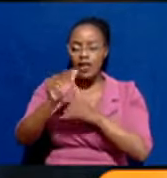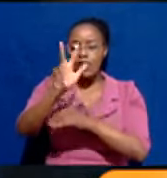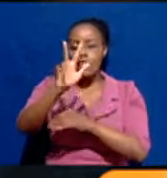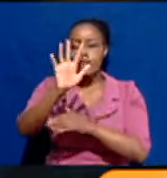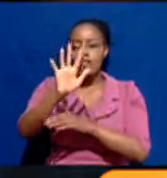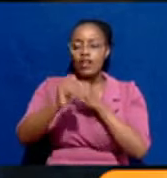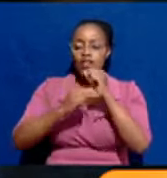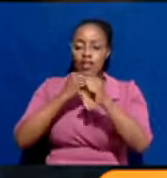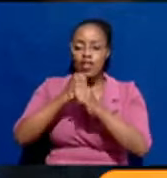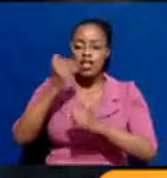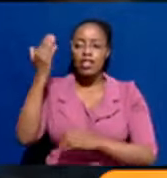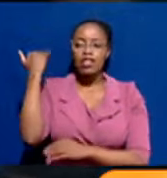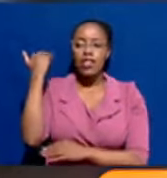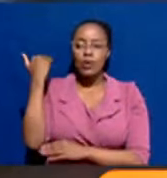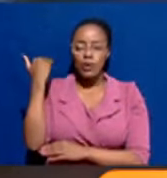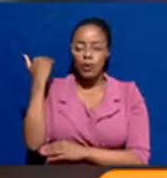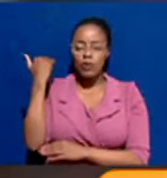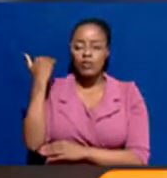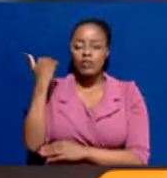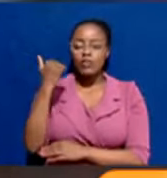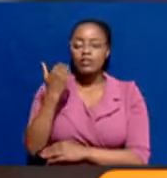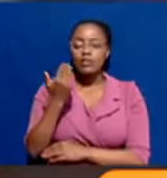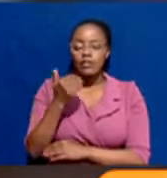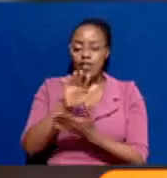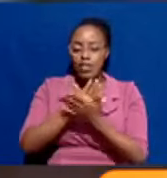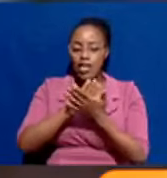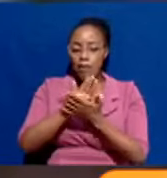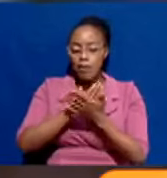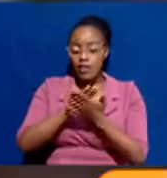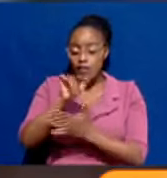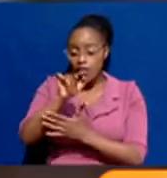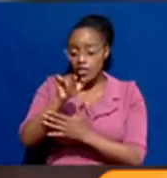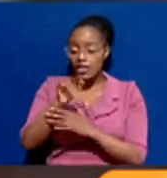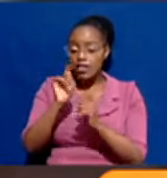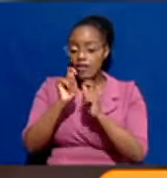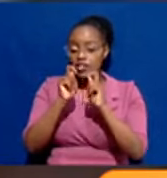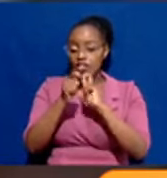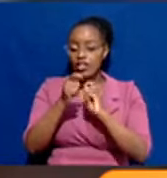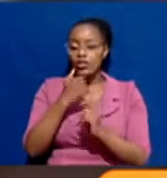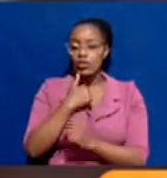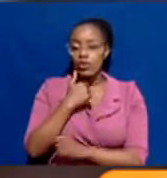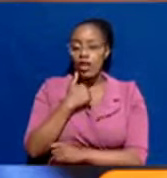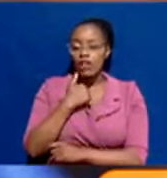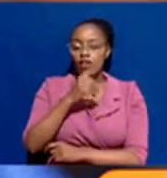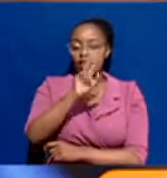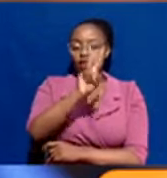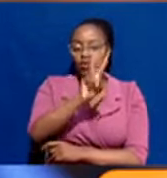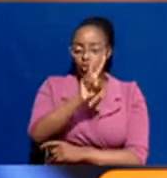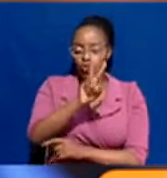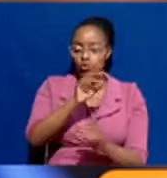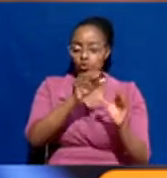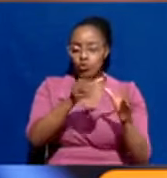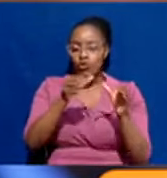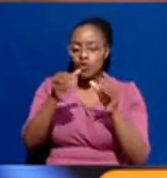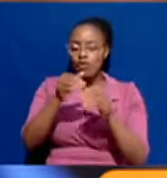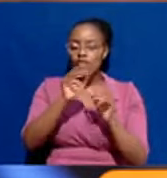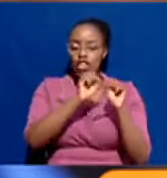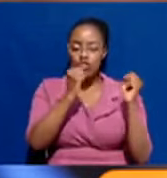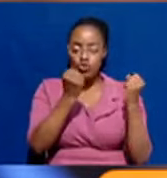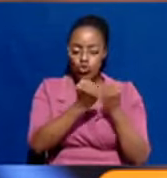35 years ago. And essentially, the model evolved to have two engines, the social